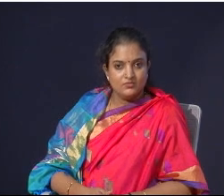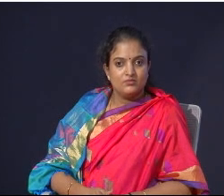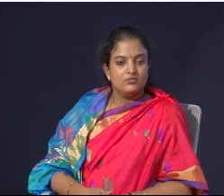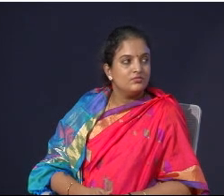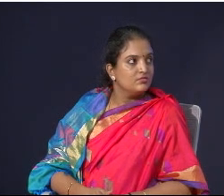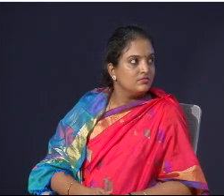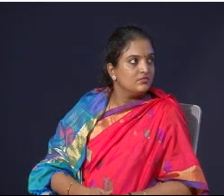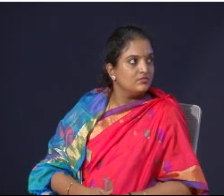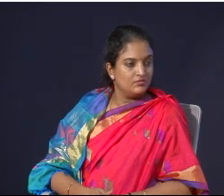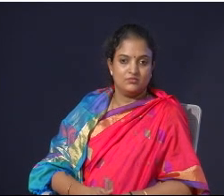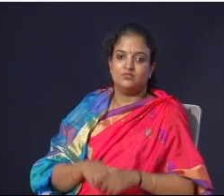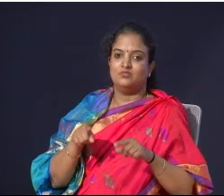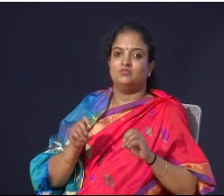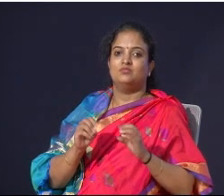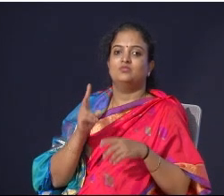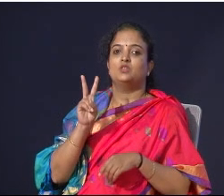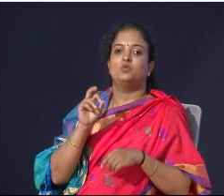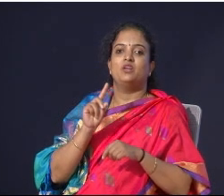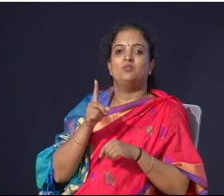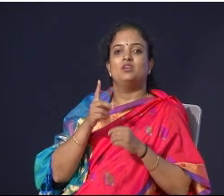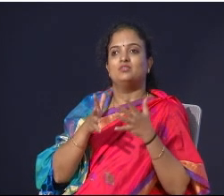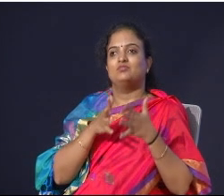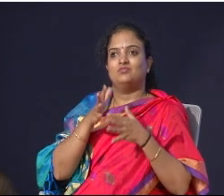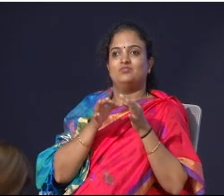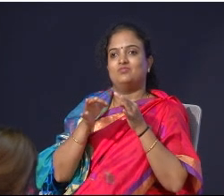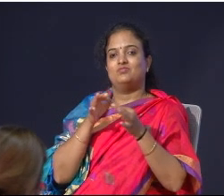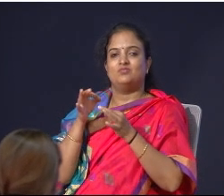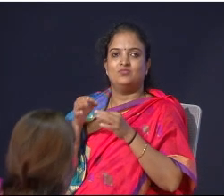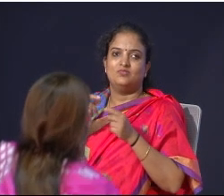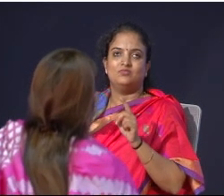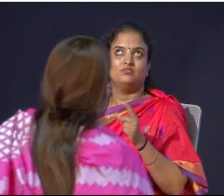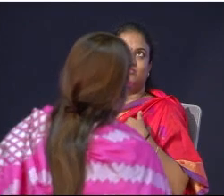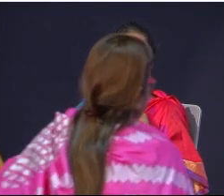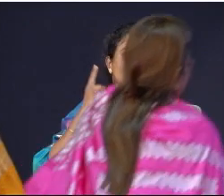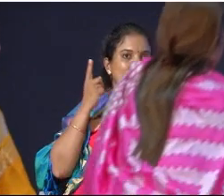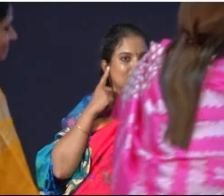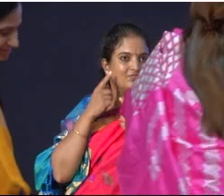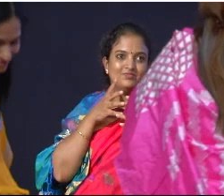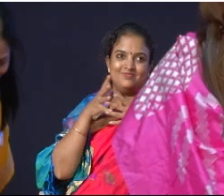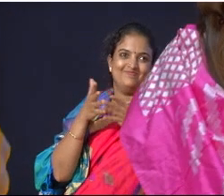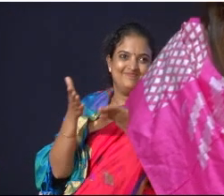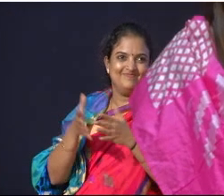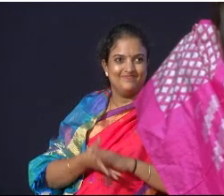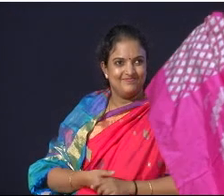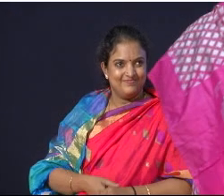Ma'am, the stage is all yours for next 20 minutes. We will be all ears and hearts.